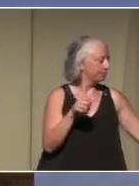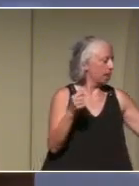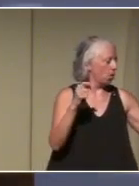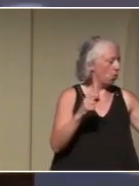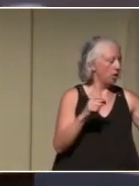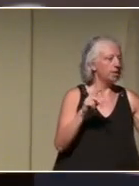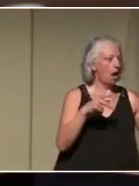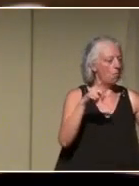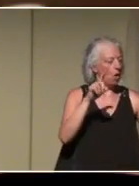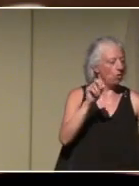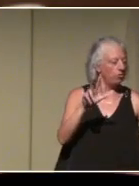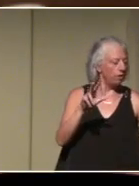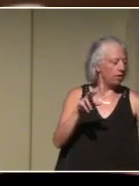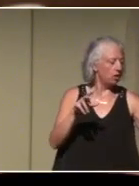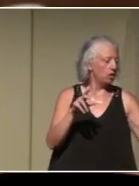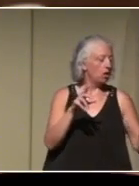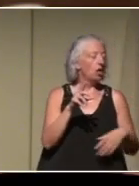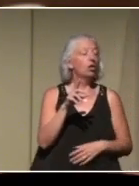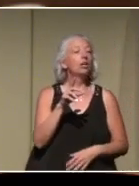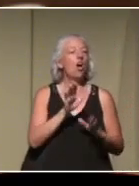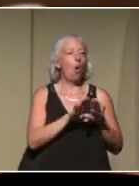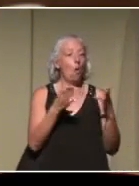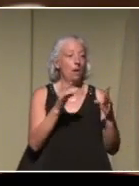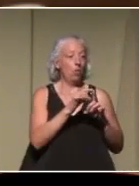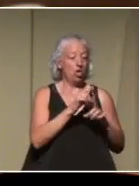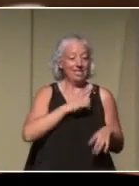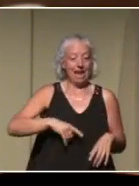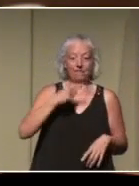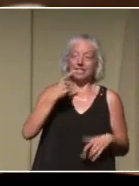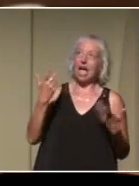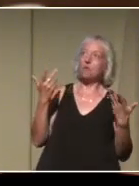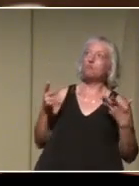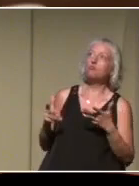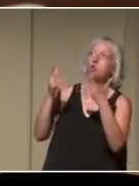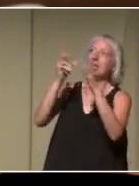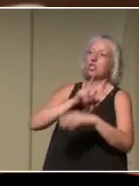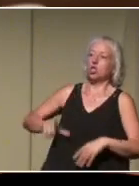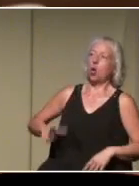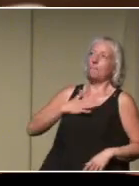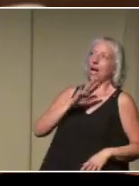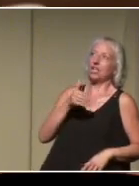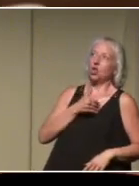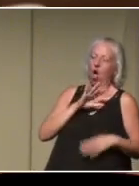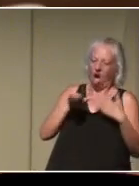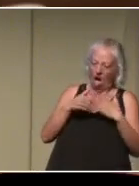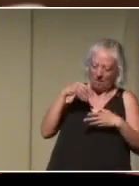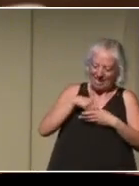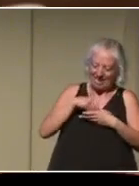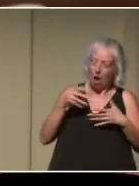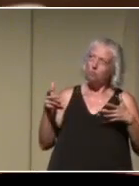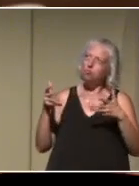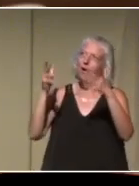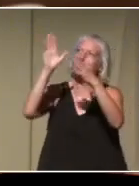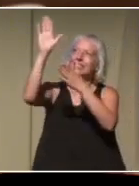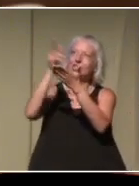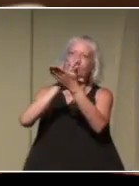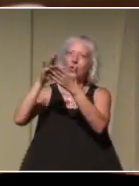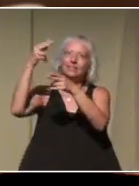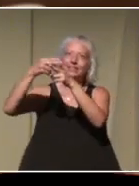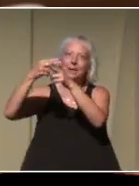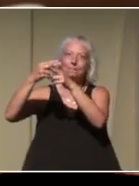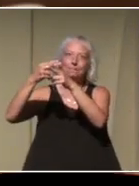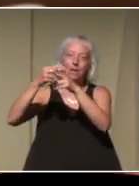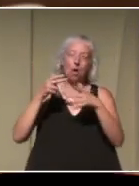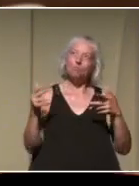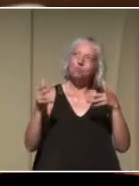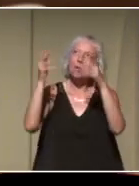says, "Praise the Lord, my soul. All my inmost being, praise his holy name. Praise the Lord,